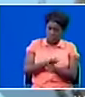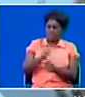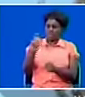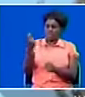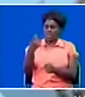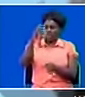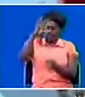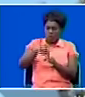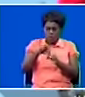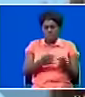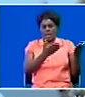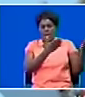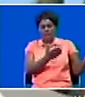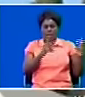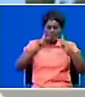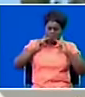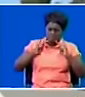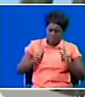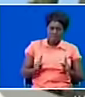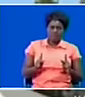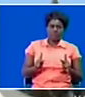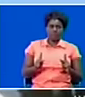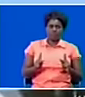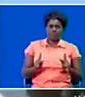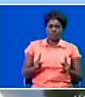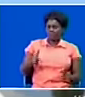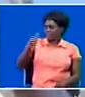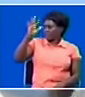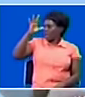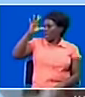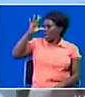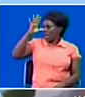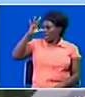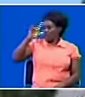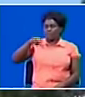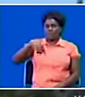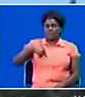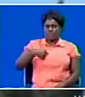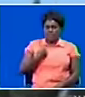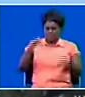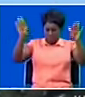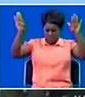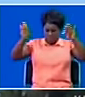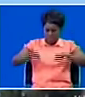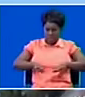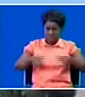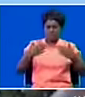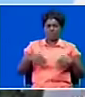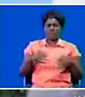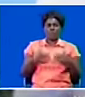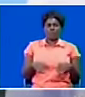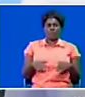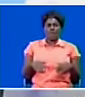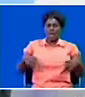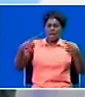Kura Sahapa, Stapiko, or money. Story ya upusi. Sisi tukiwa watu wa bonde la ufa. Na